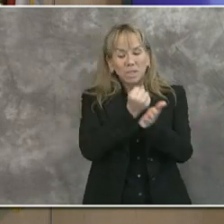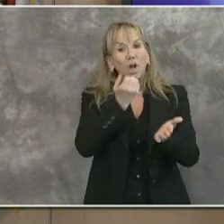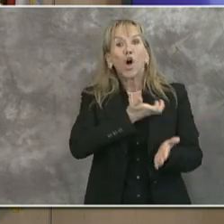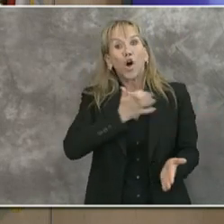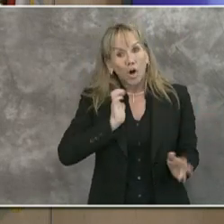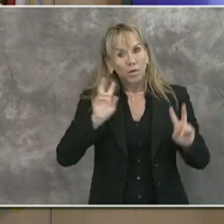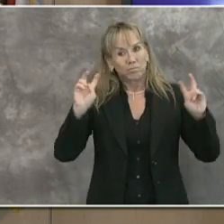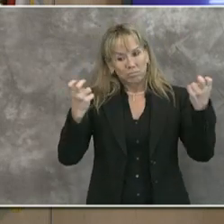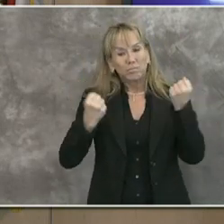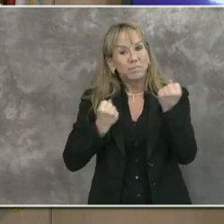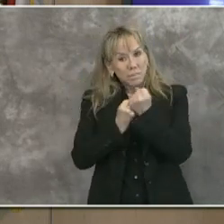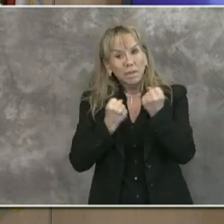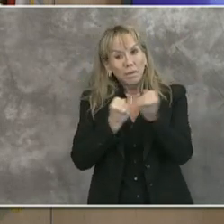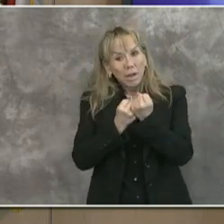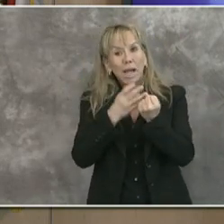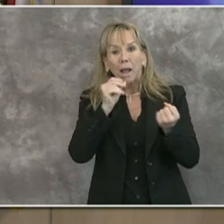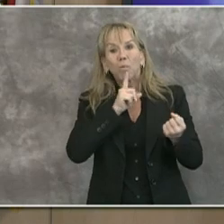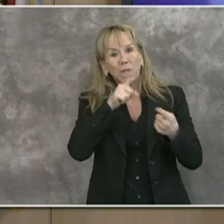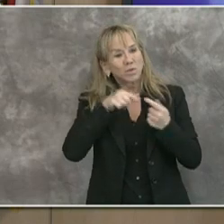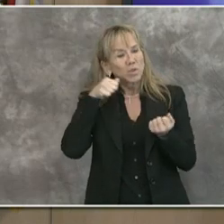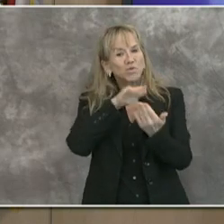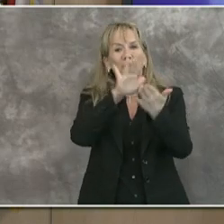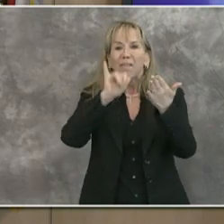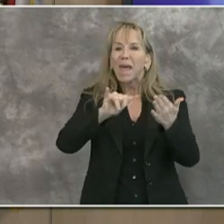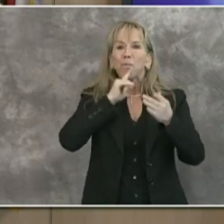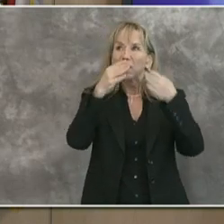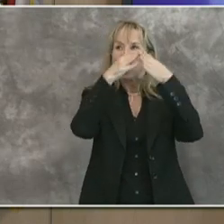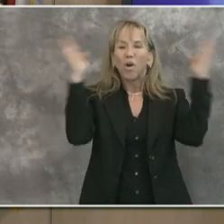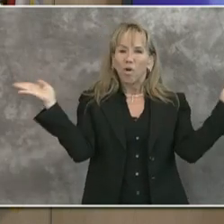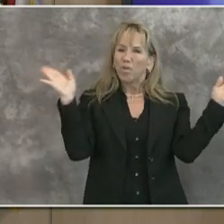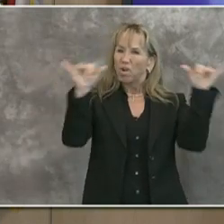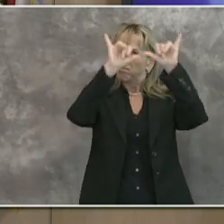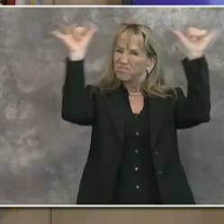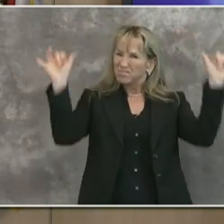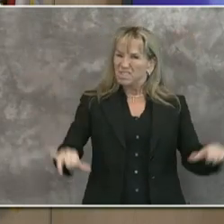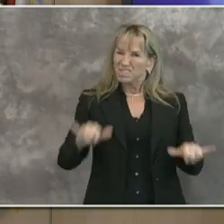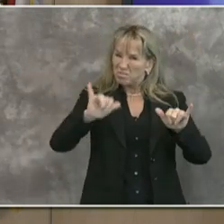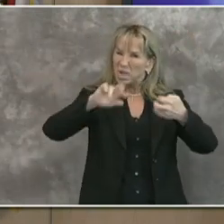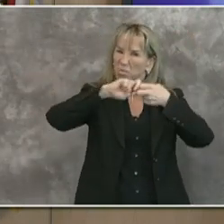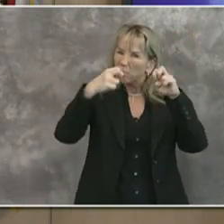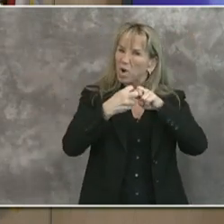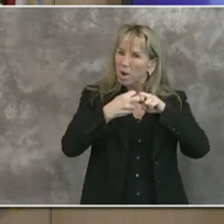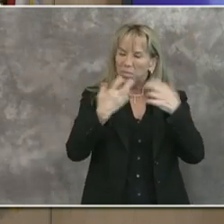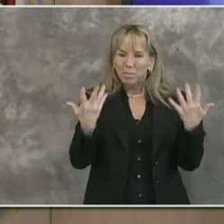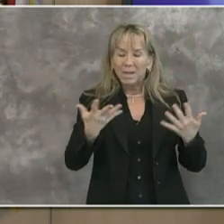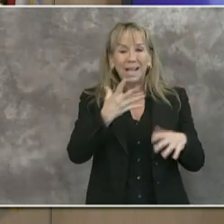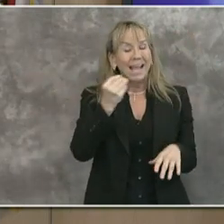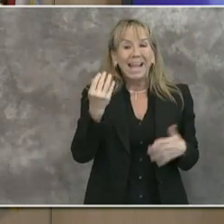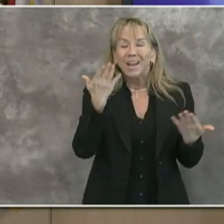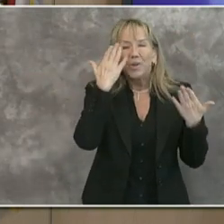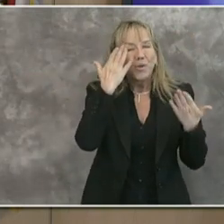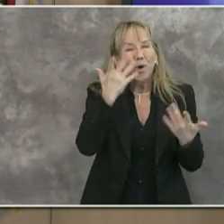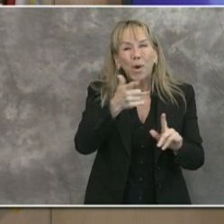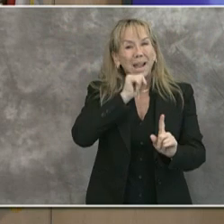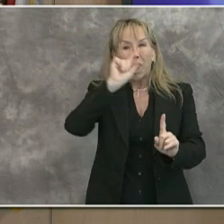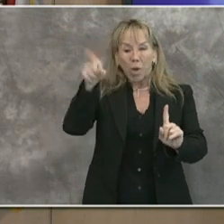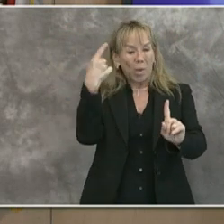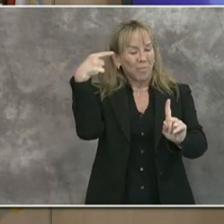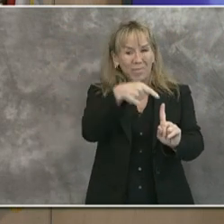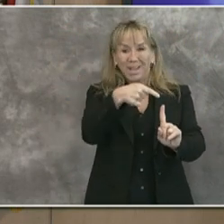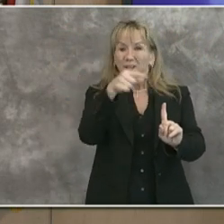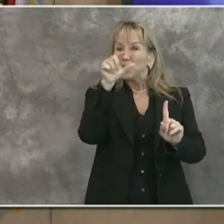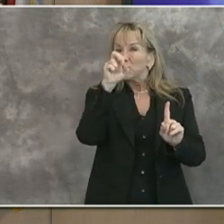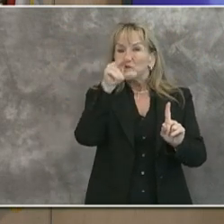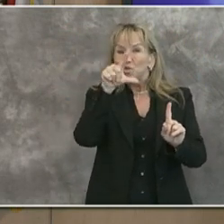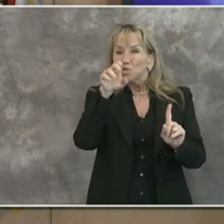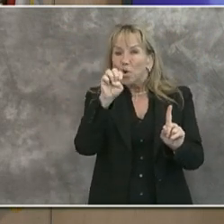systemic problems that have caused it. The anger and impatience that so many people feel is justified, and it's not just about George Floyd,